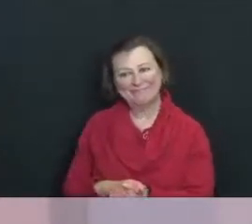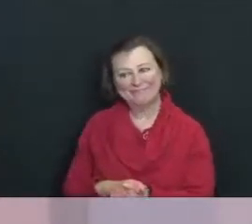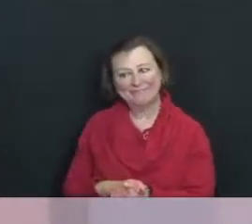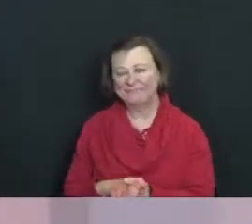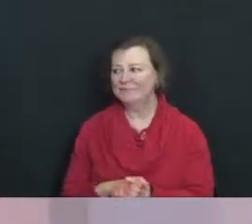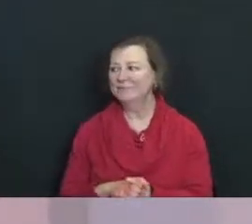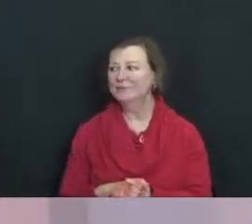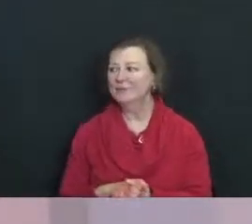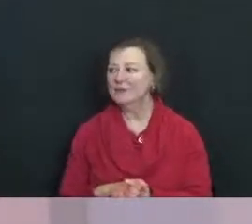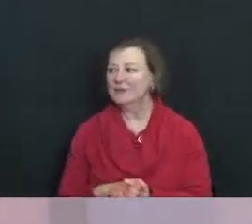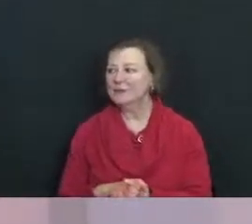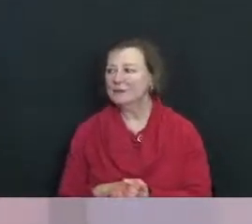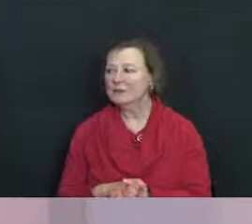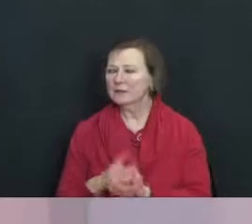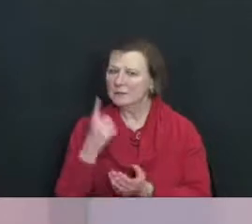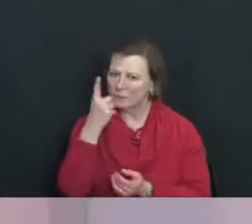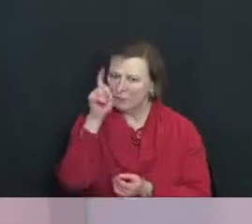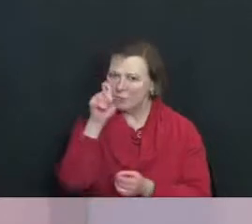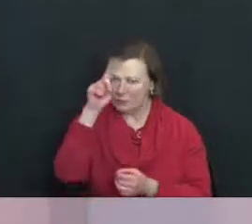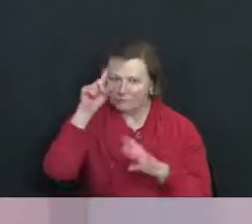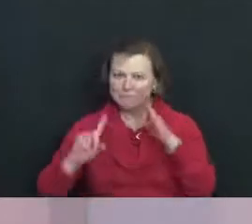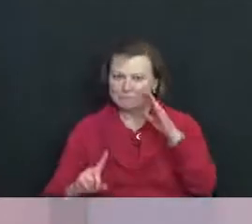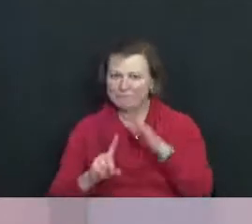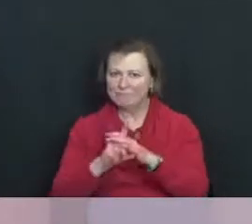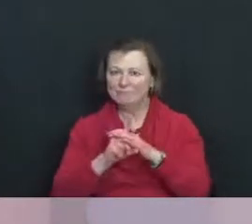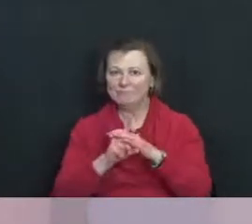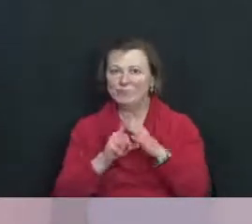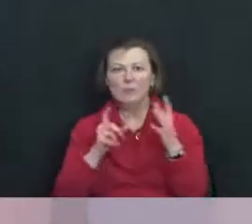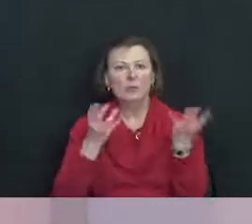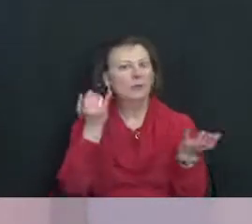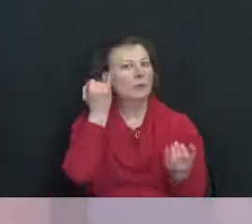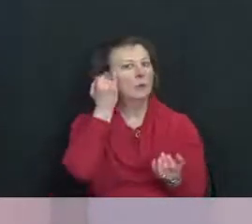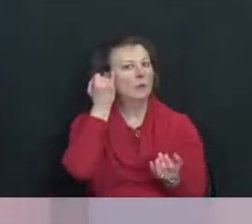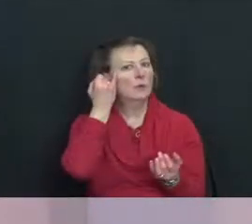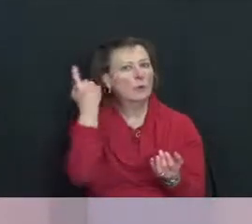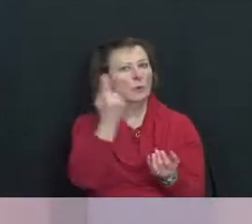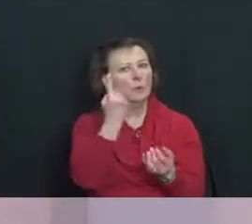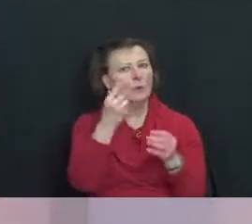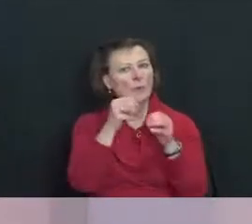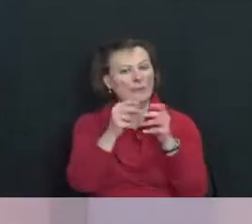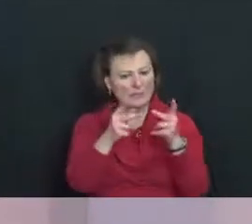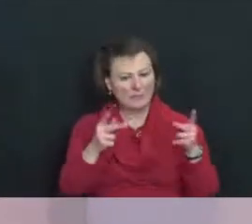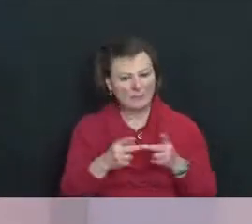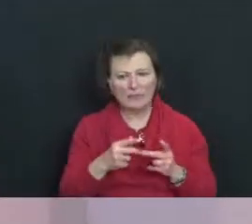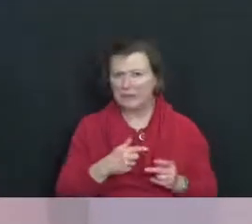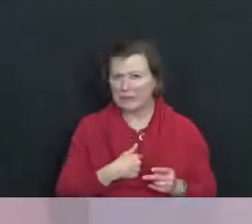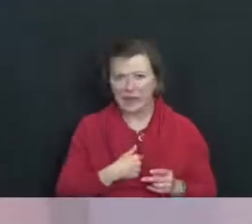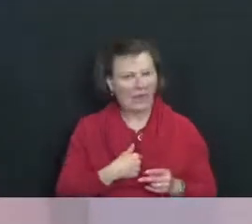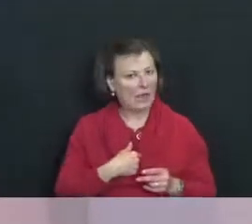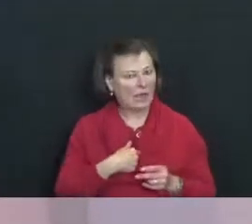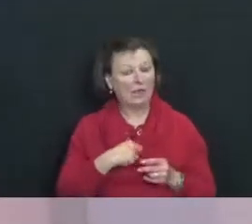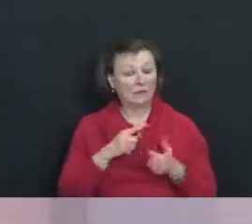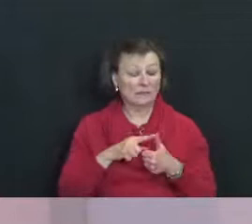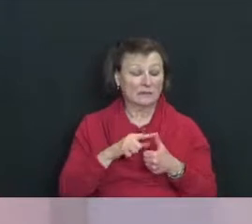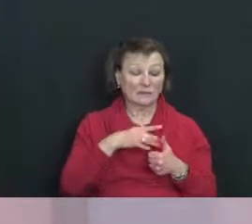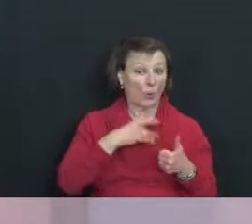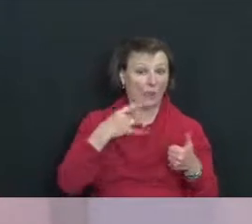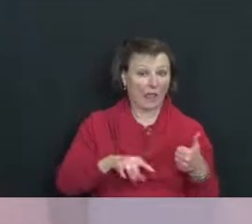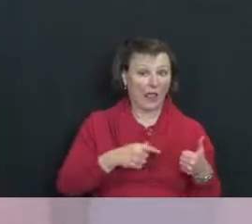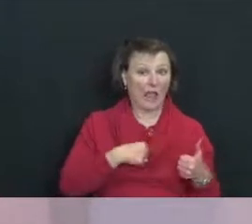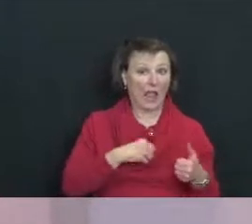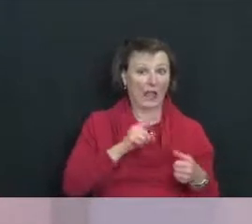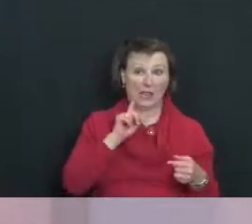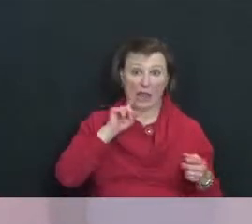Now, a question immediately arises. Well, what if someone is at a place that I not only do not like, I